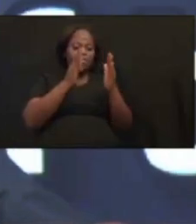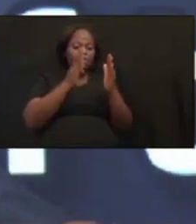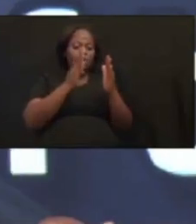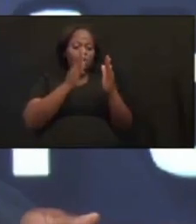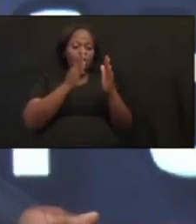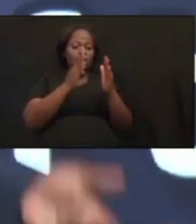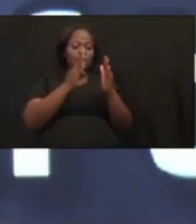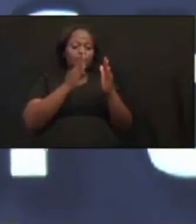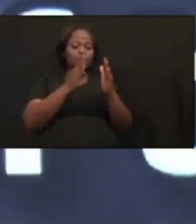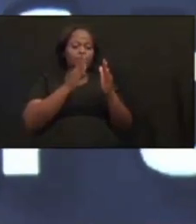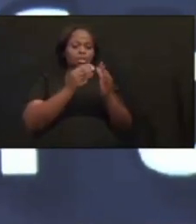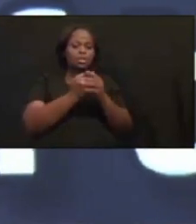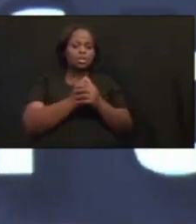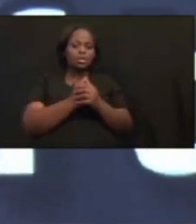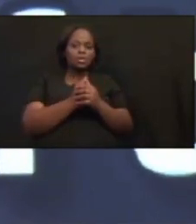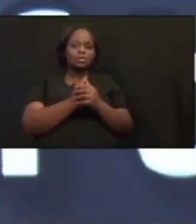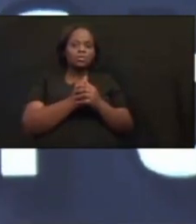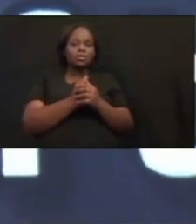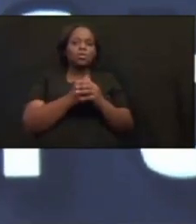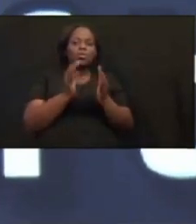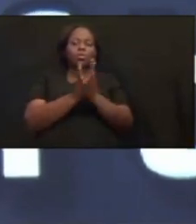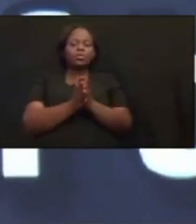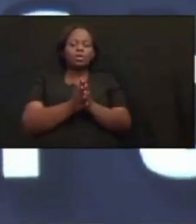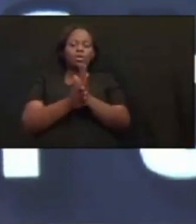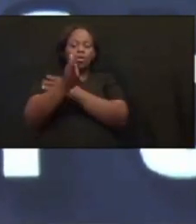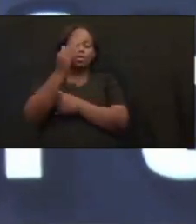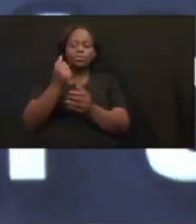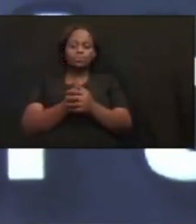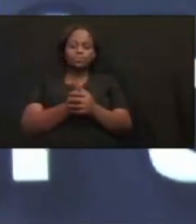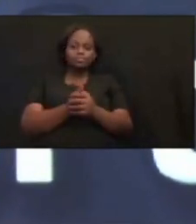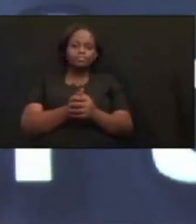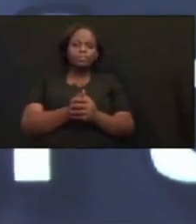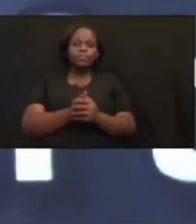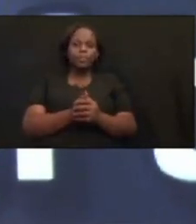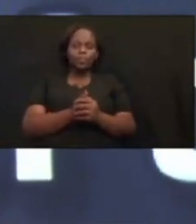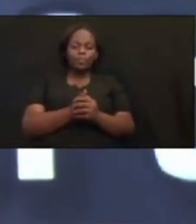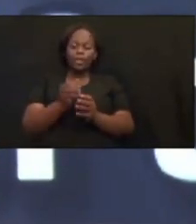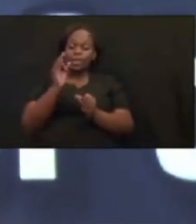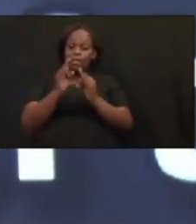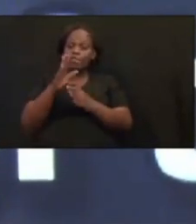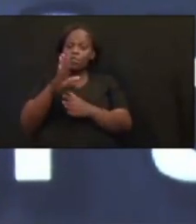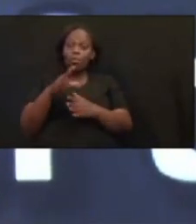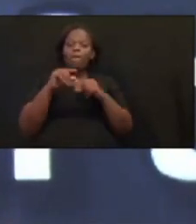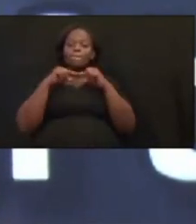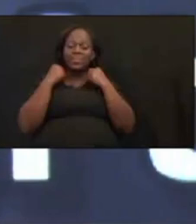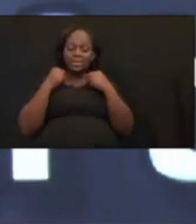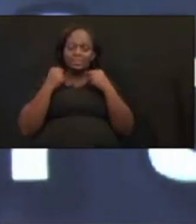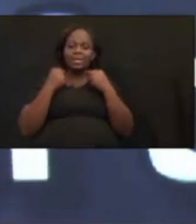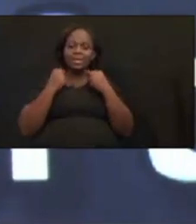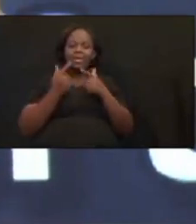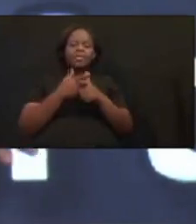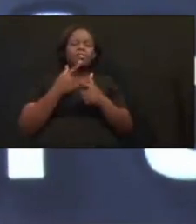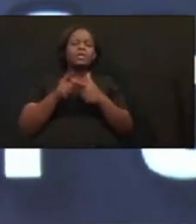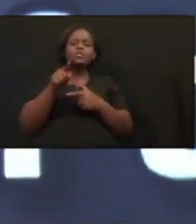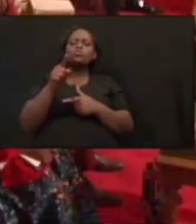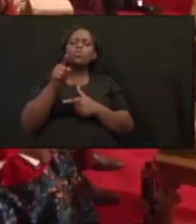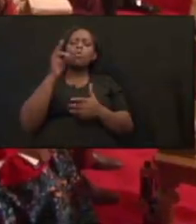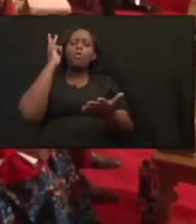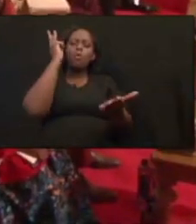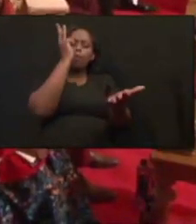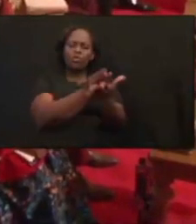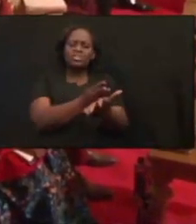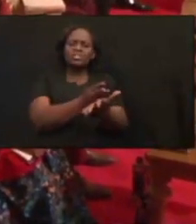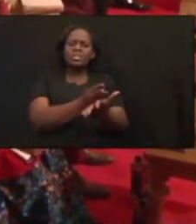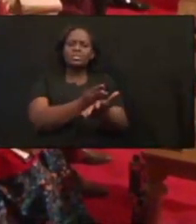idea. The Bible says you are a witness. If you are a preacher, then you are a witness that shapes the